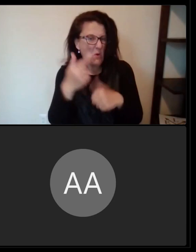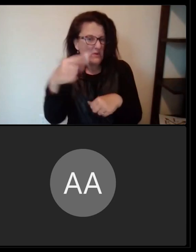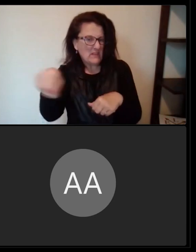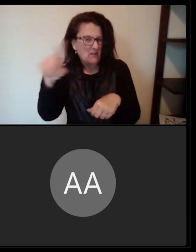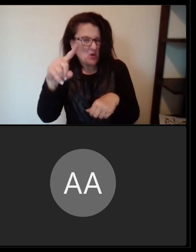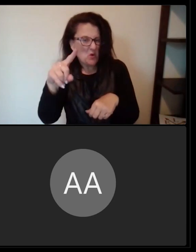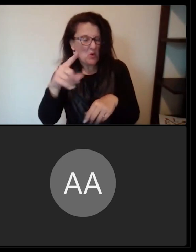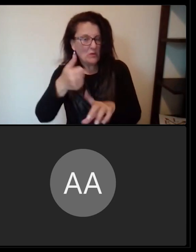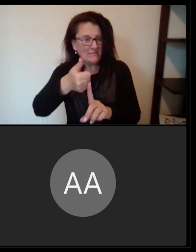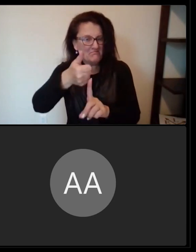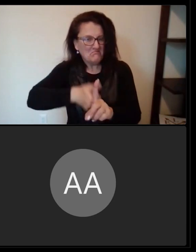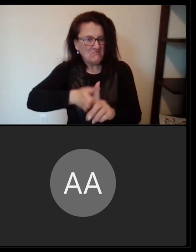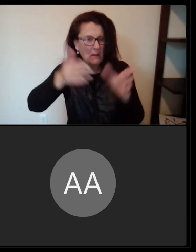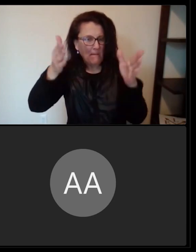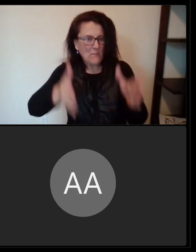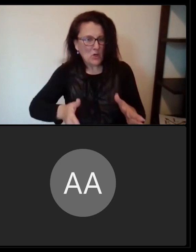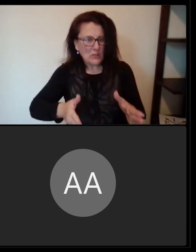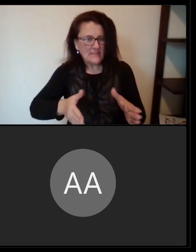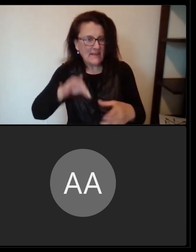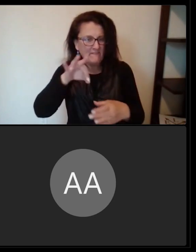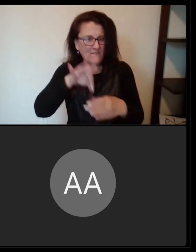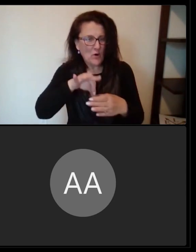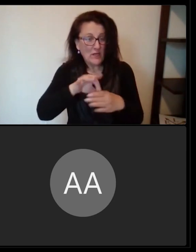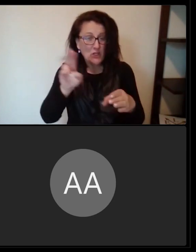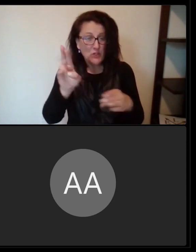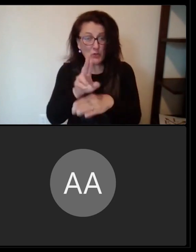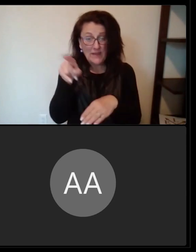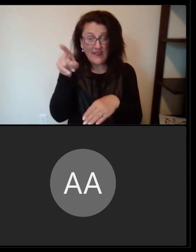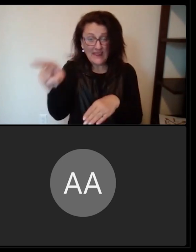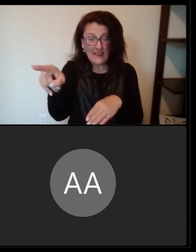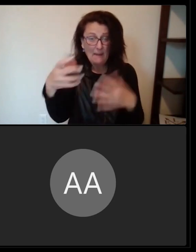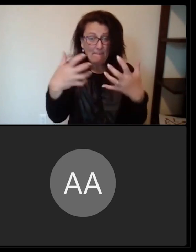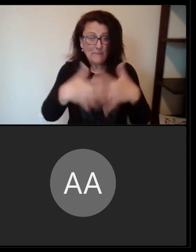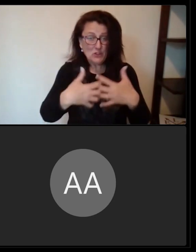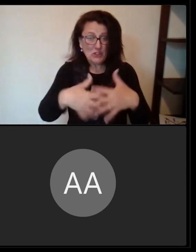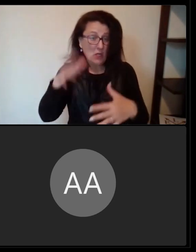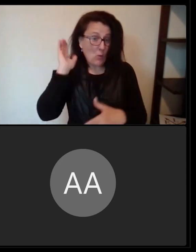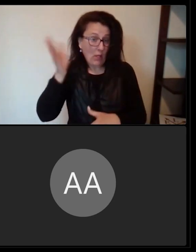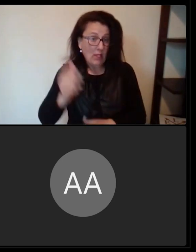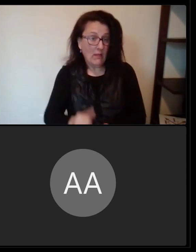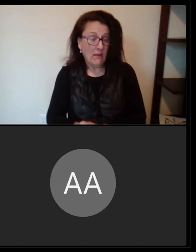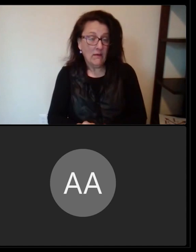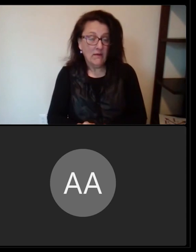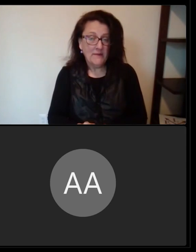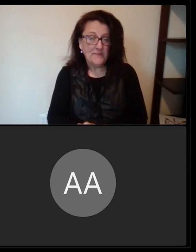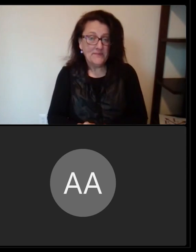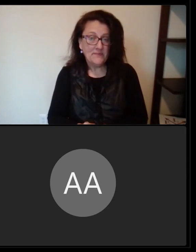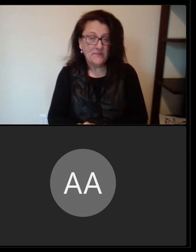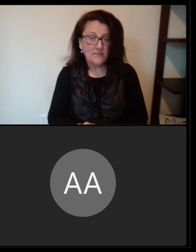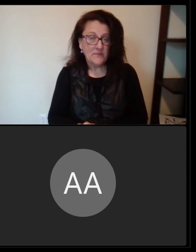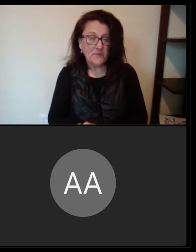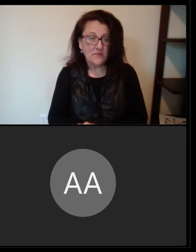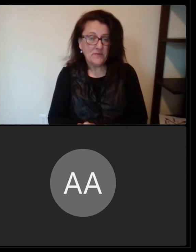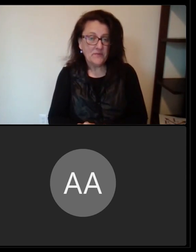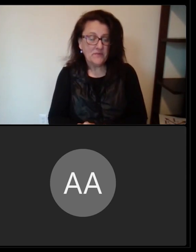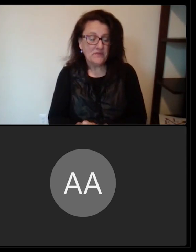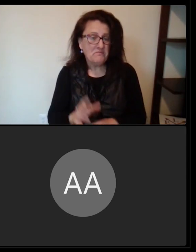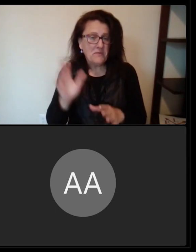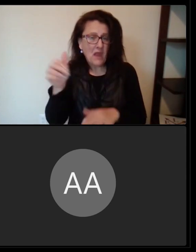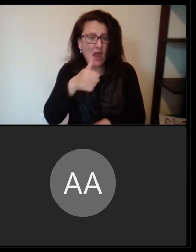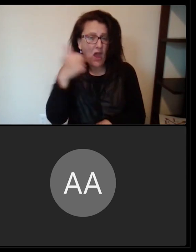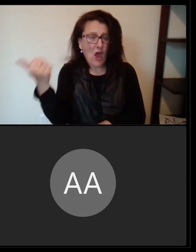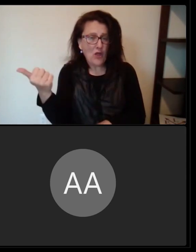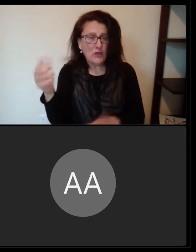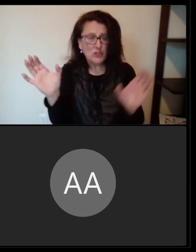because every single voter who is voting in person would be using one of these machines. And just like most other